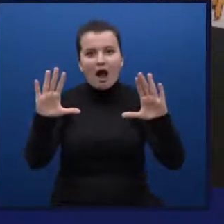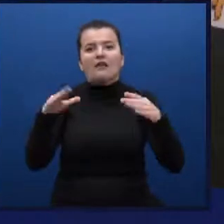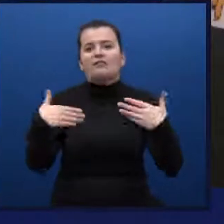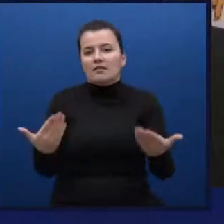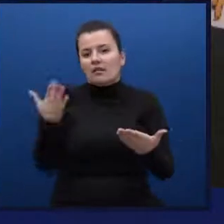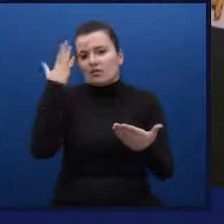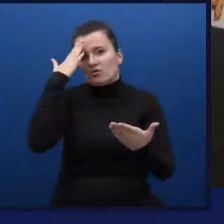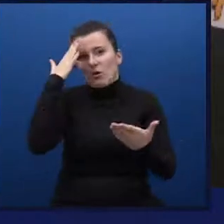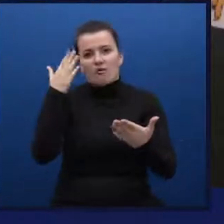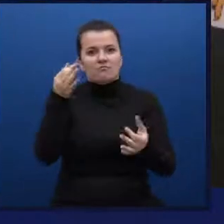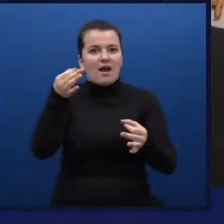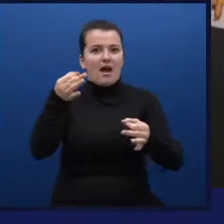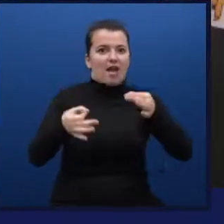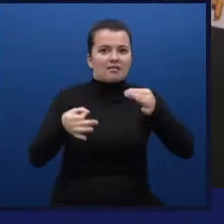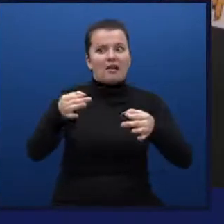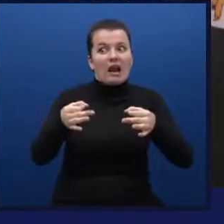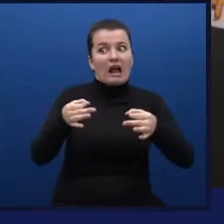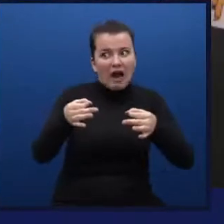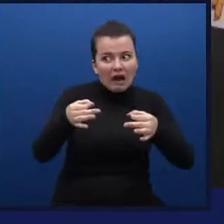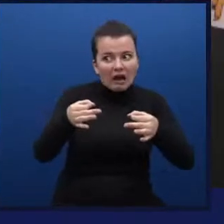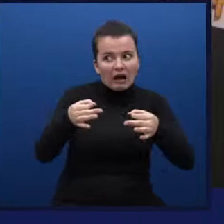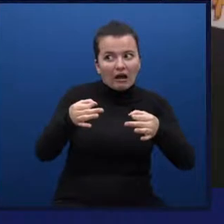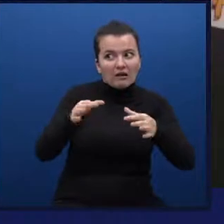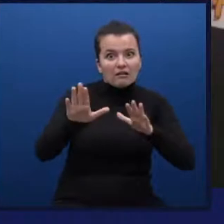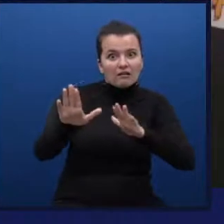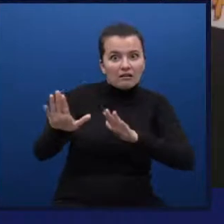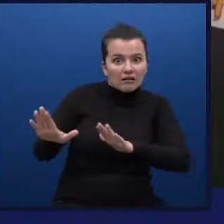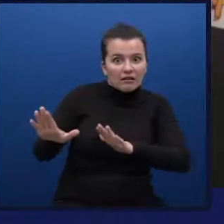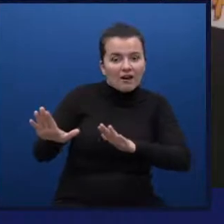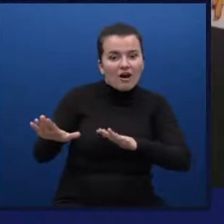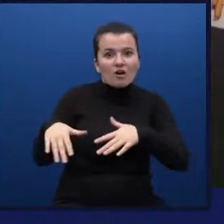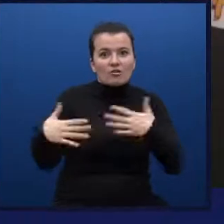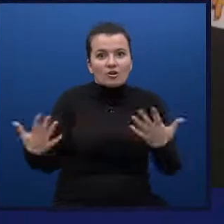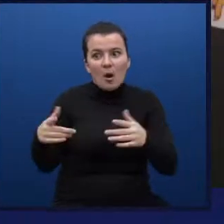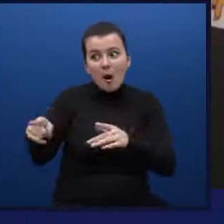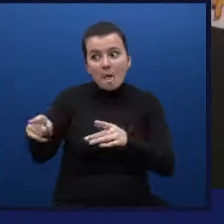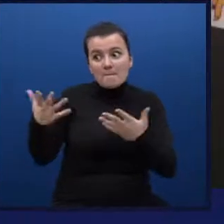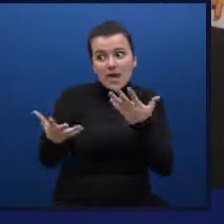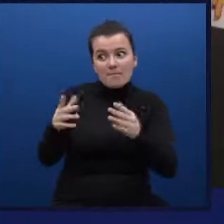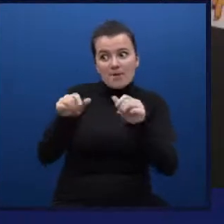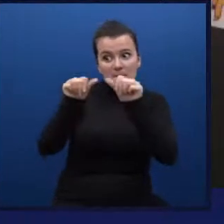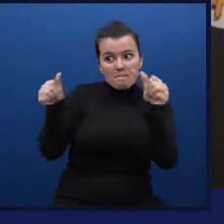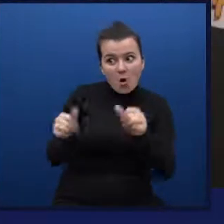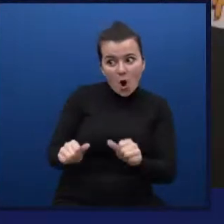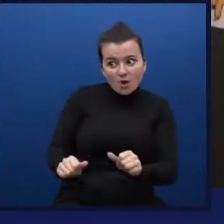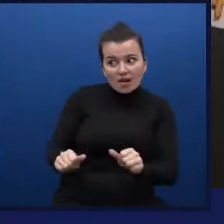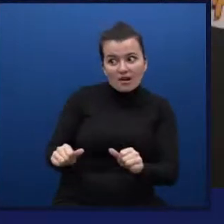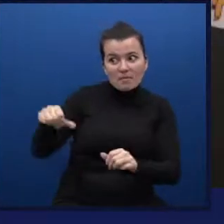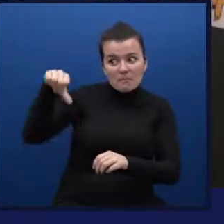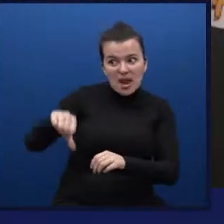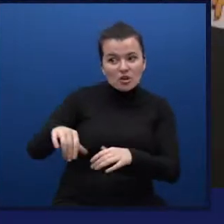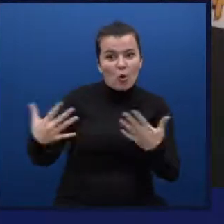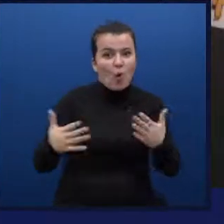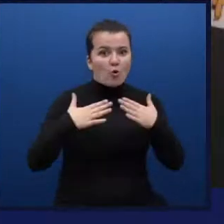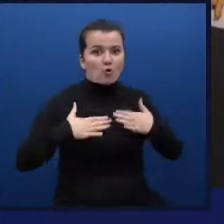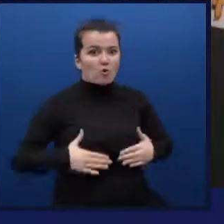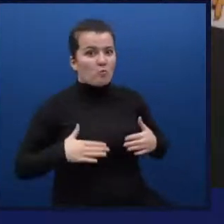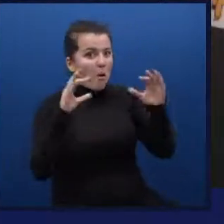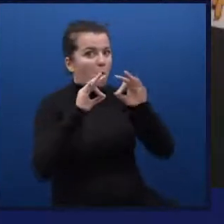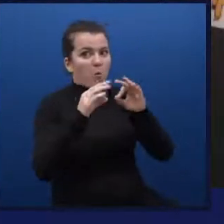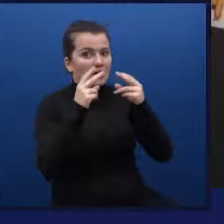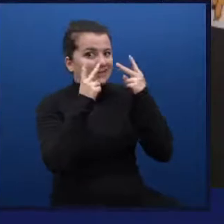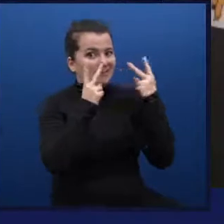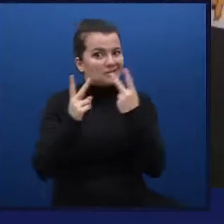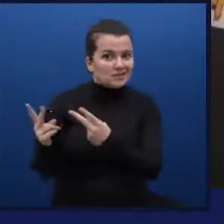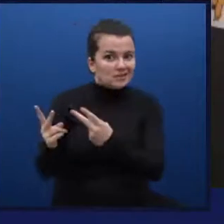implications of these things, right? Was I denied alone because their model is bad, or because a human looked at it, right? Both can